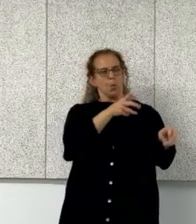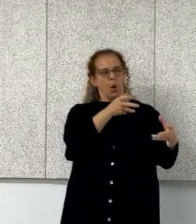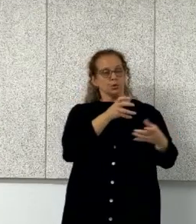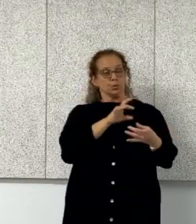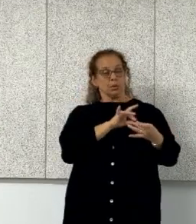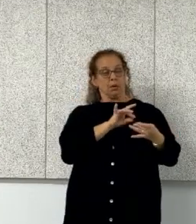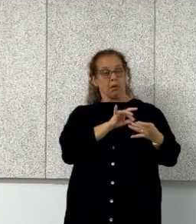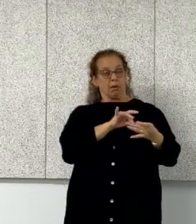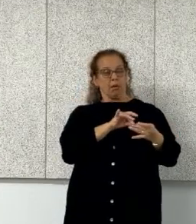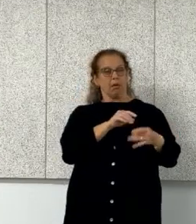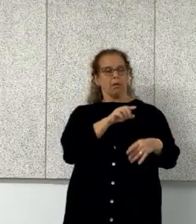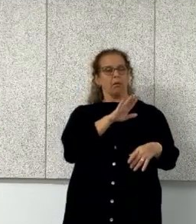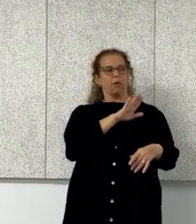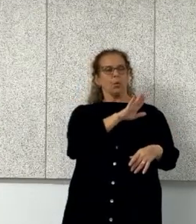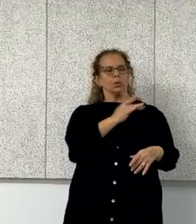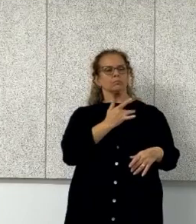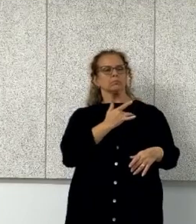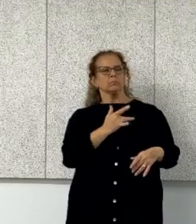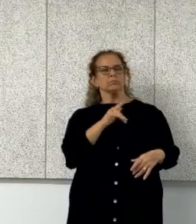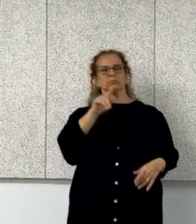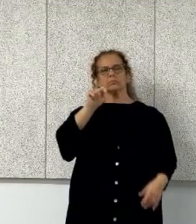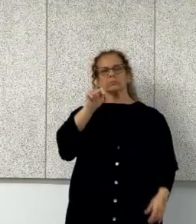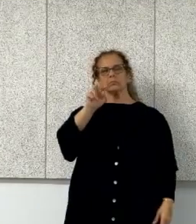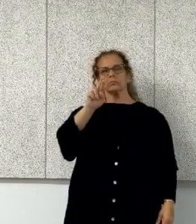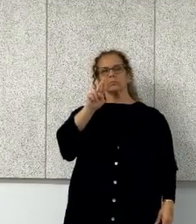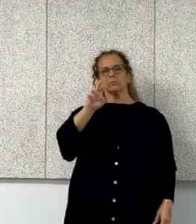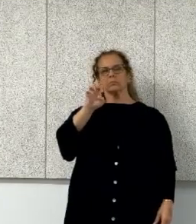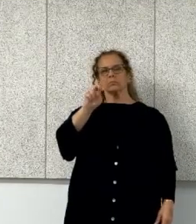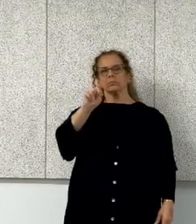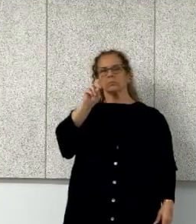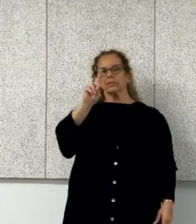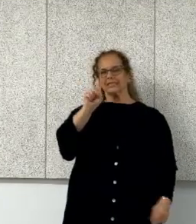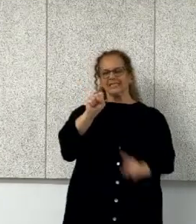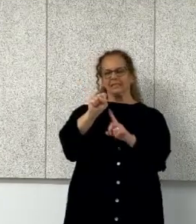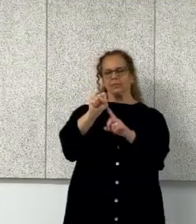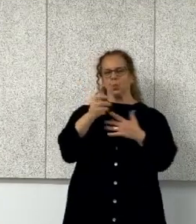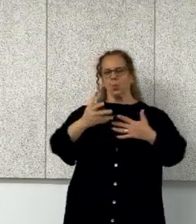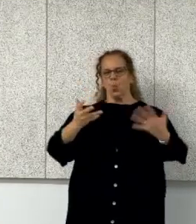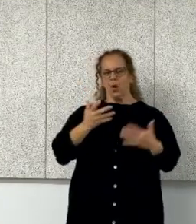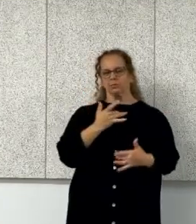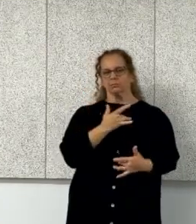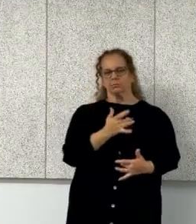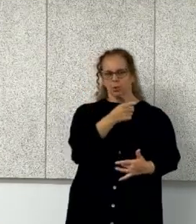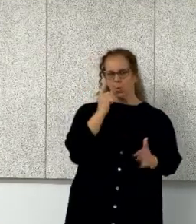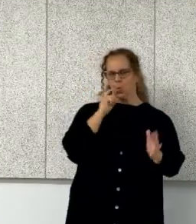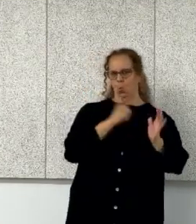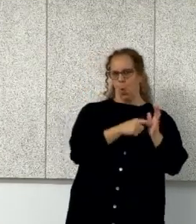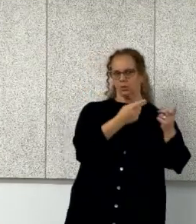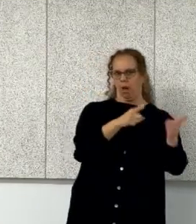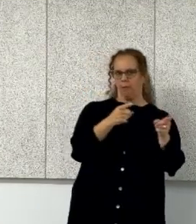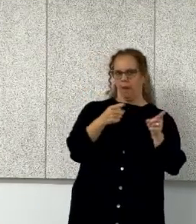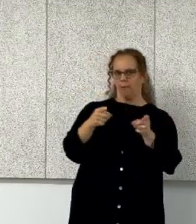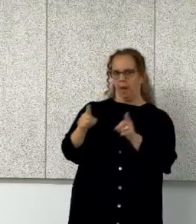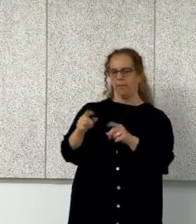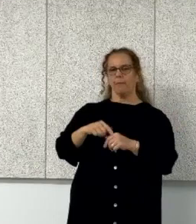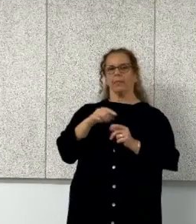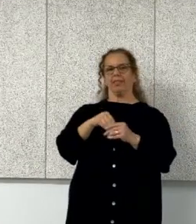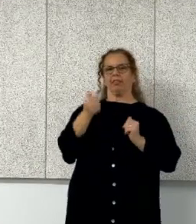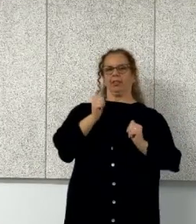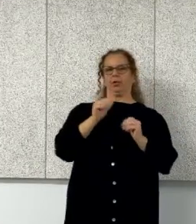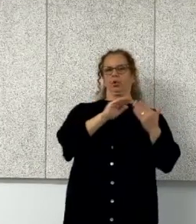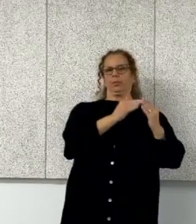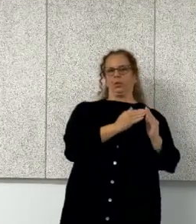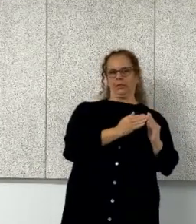share what trends you're observing, what's sort of happening out there, and maybe we'll center our conversation around some shared understanding of what